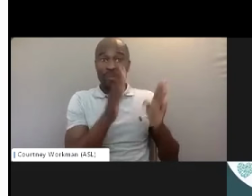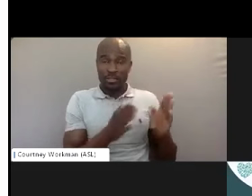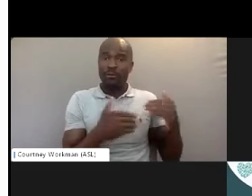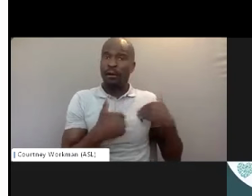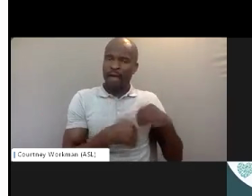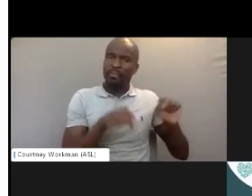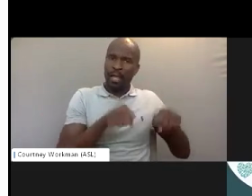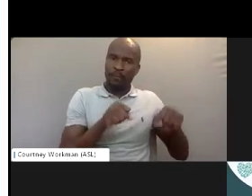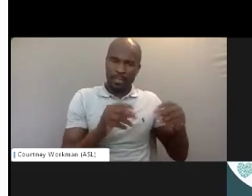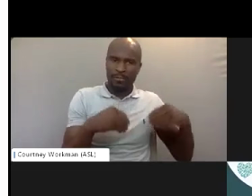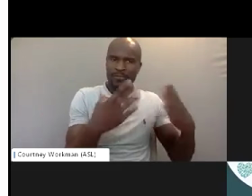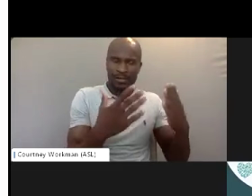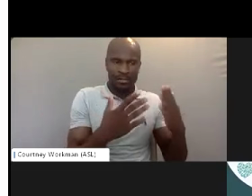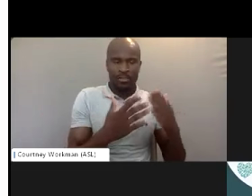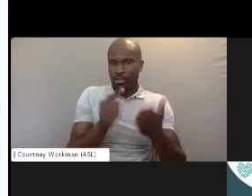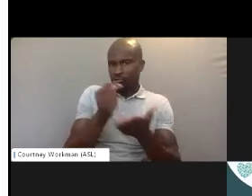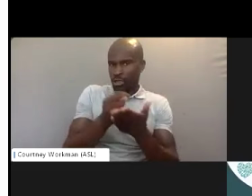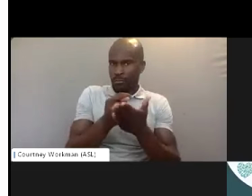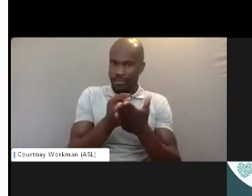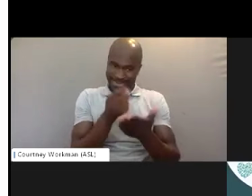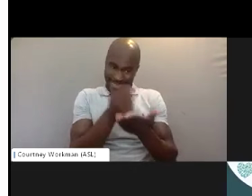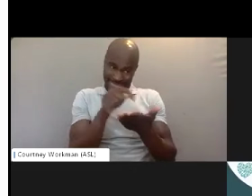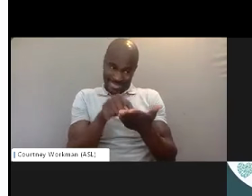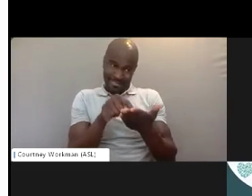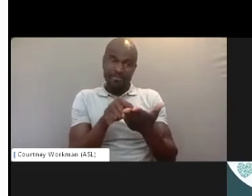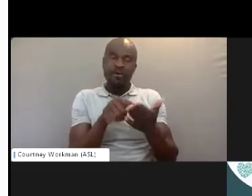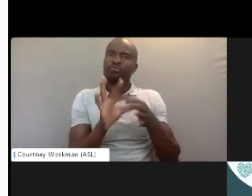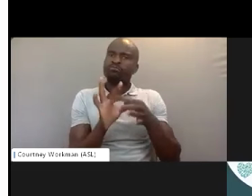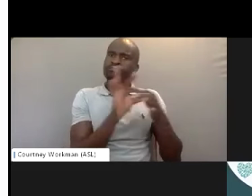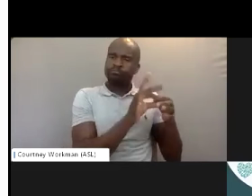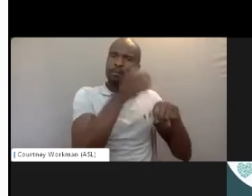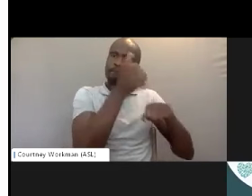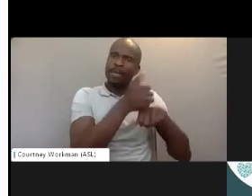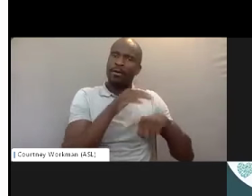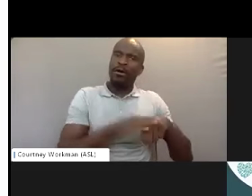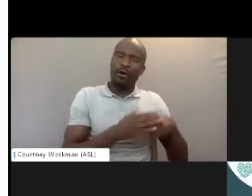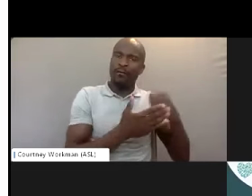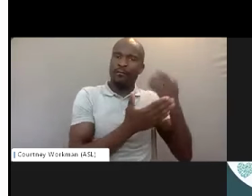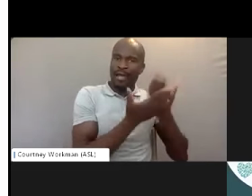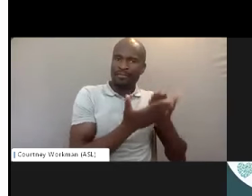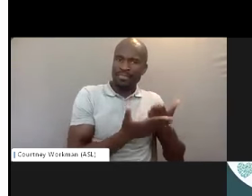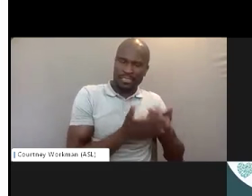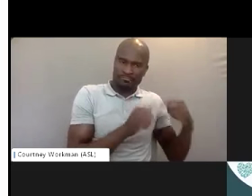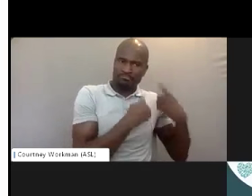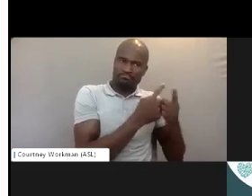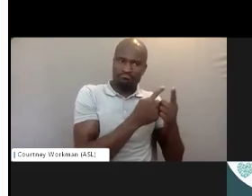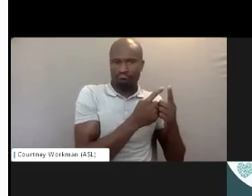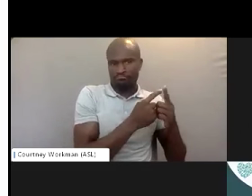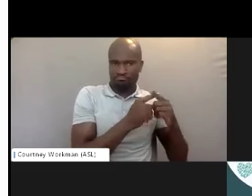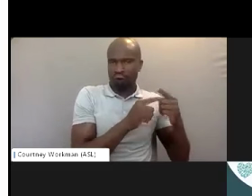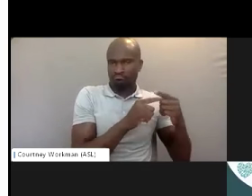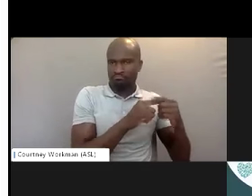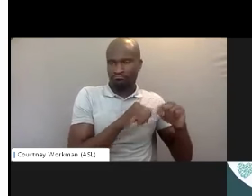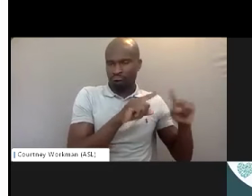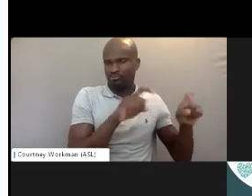school-based providers that may be providing those social supports or just all people that are filling in to